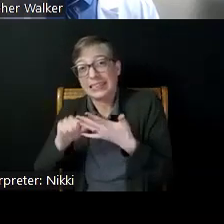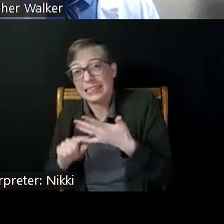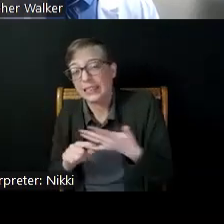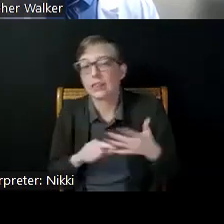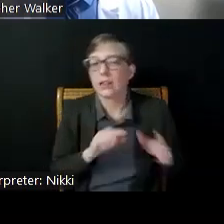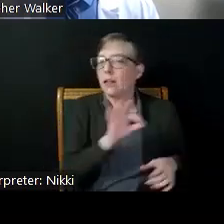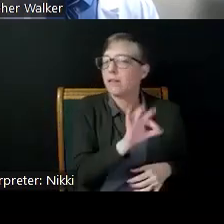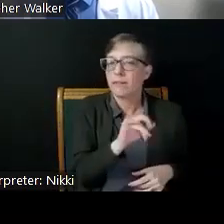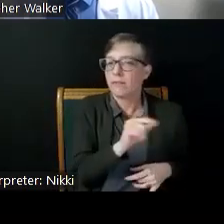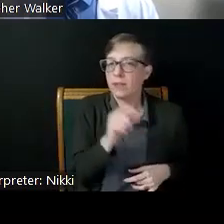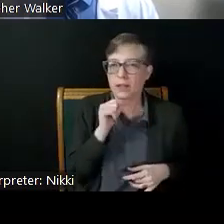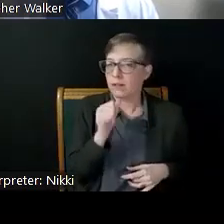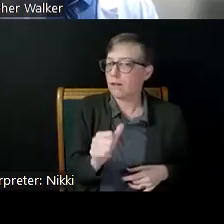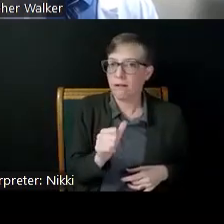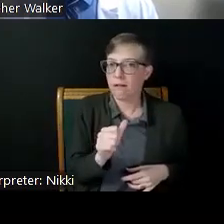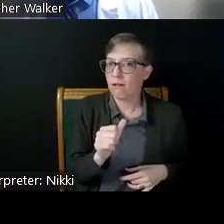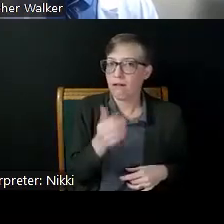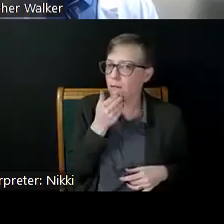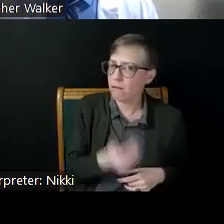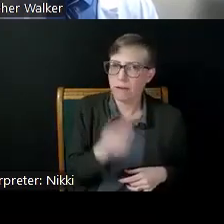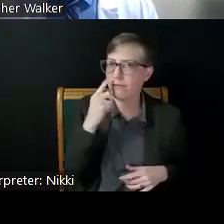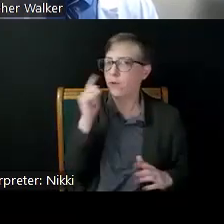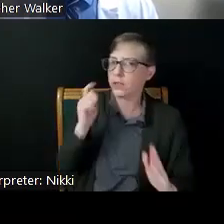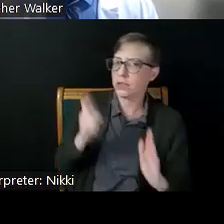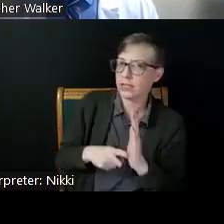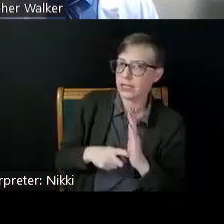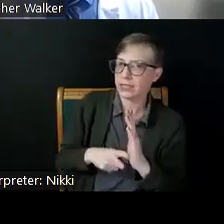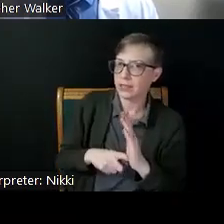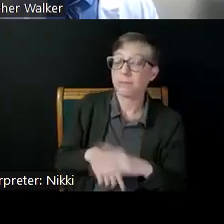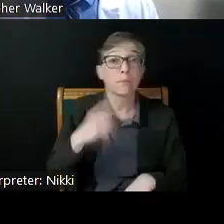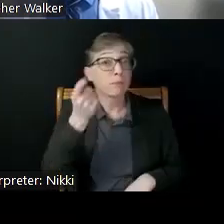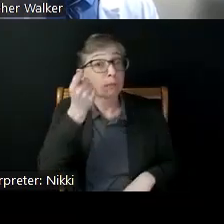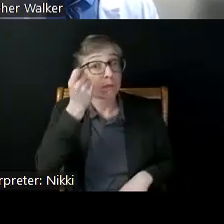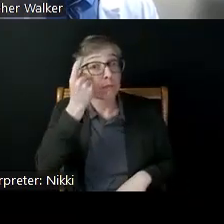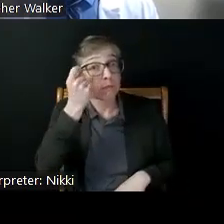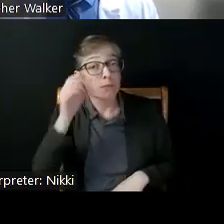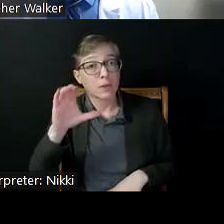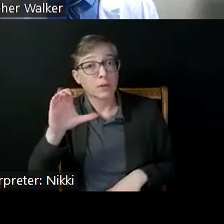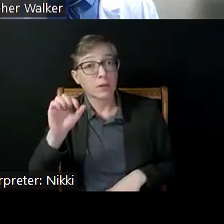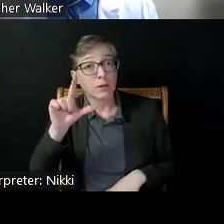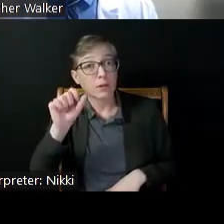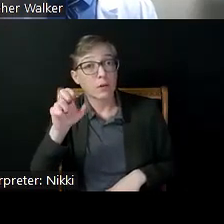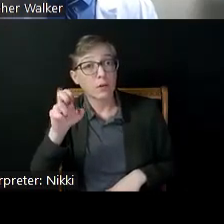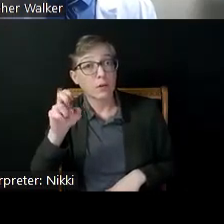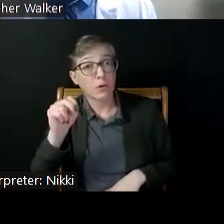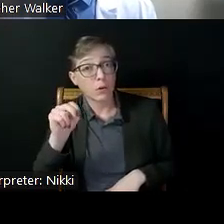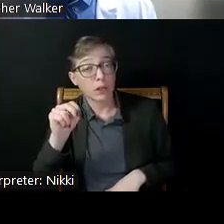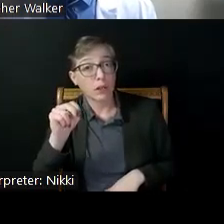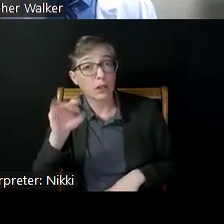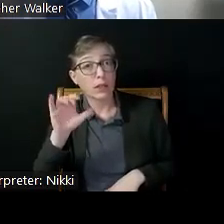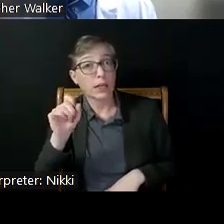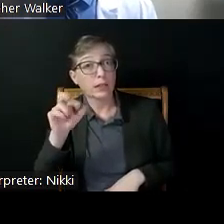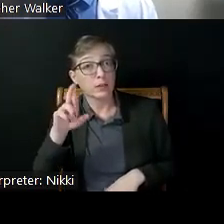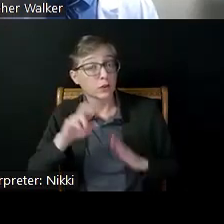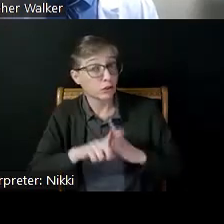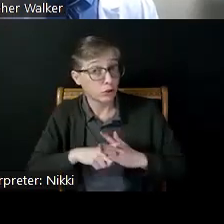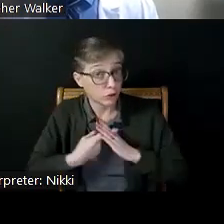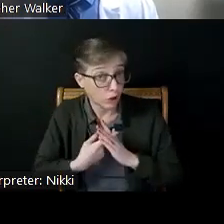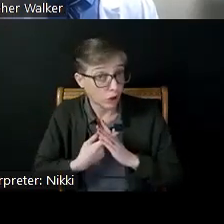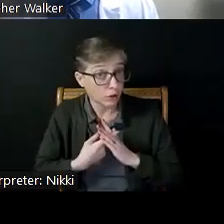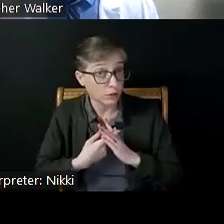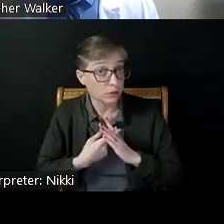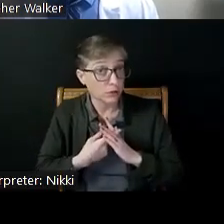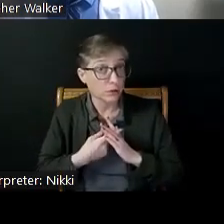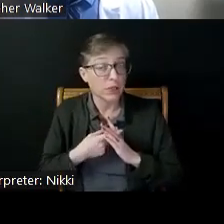just as a brief reminder, colon cancer first starts out as precancerous but benign polyp.